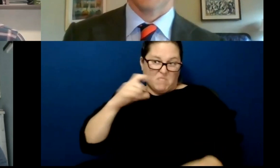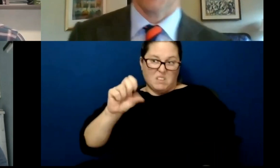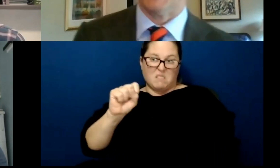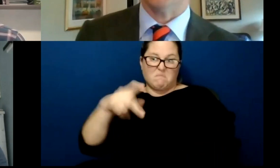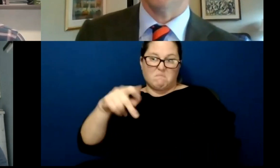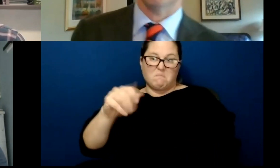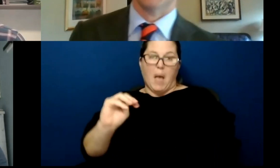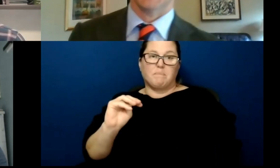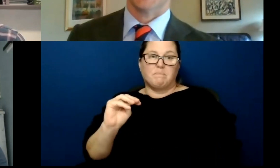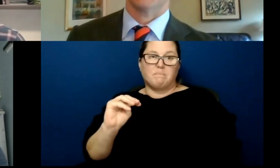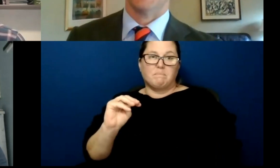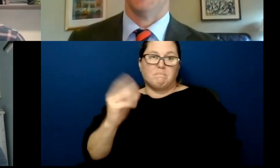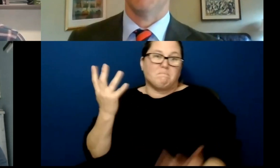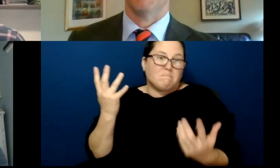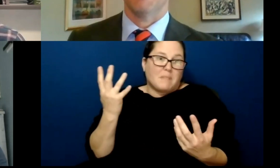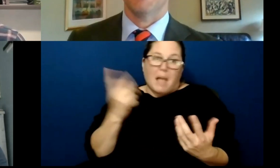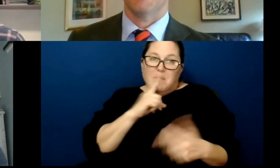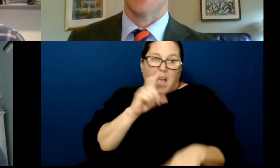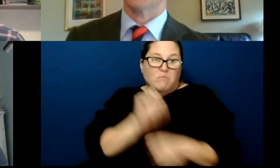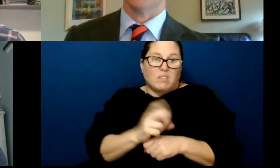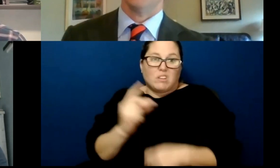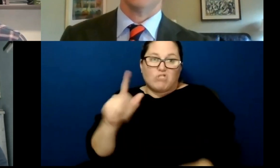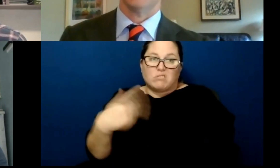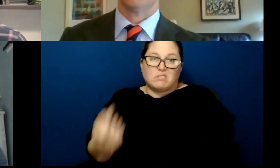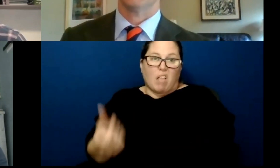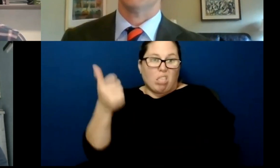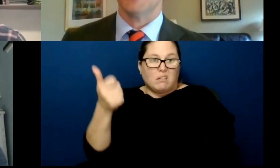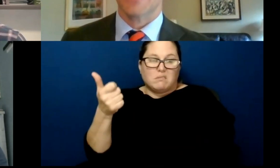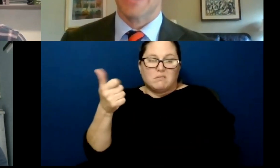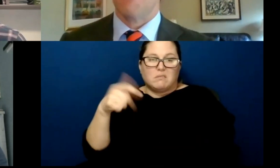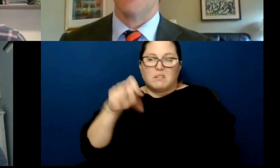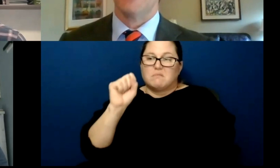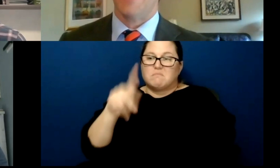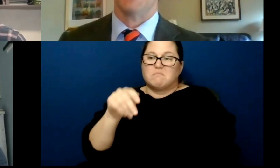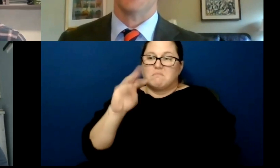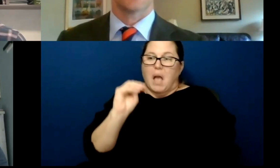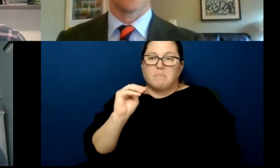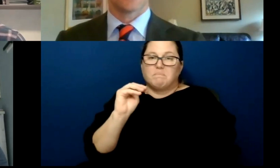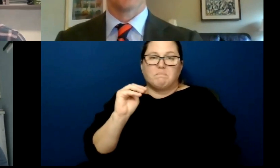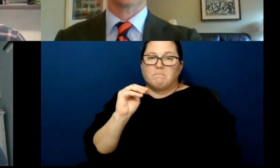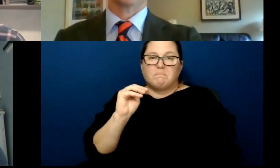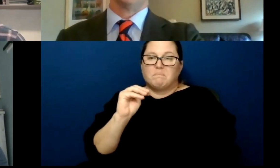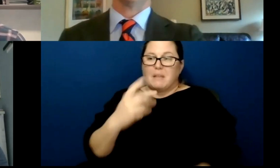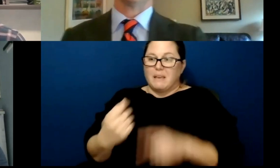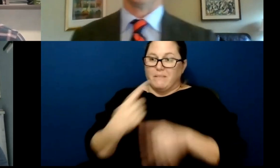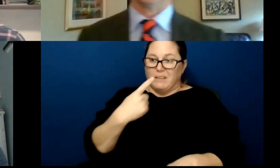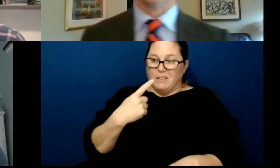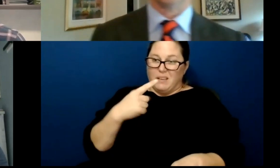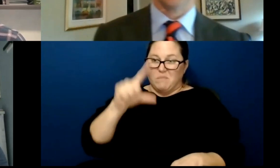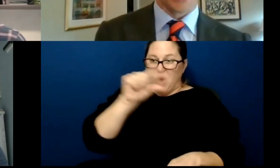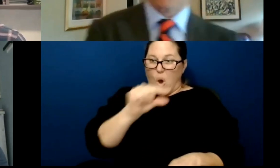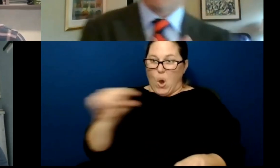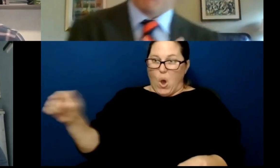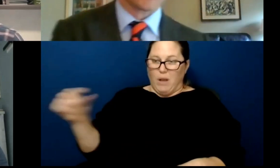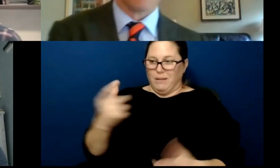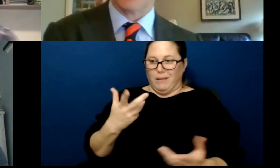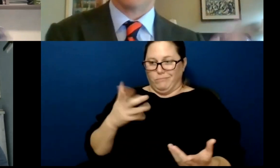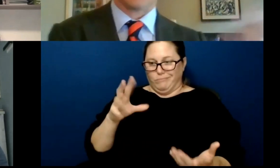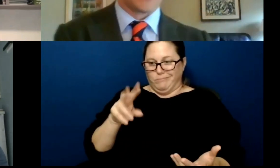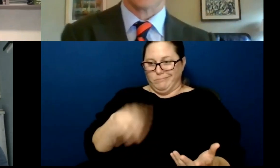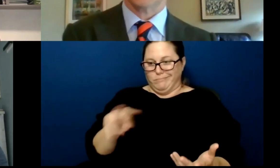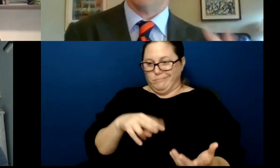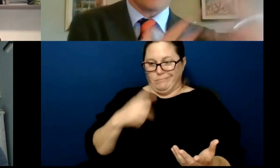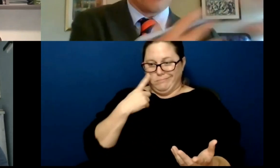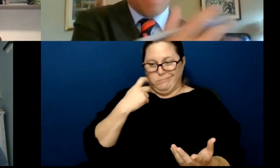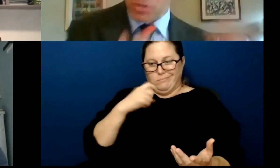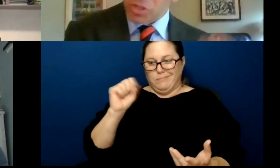spam folder. Wow, I will not even just like that. Yeah. It's gone. It never even happened. Mm-hmm. Mr. Fermil, if you're looking to bring somebody